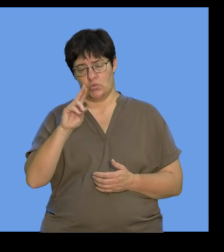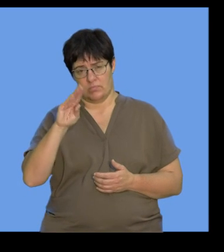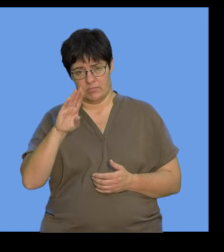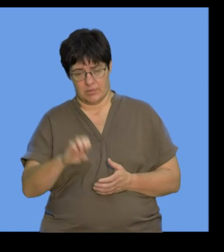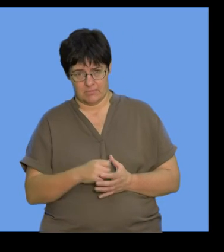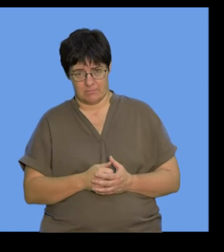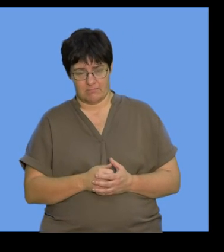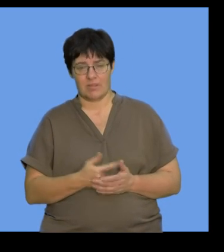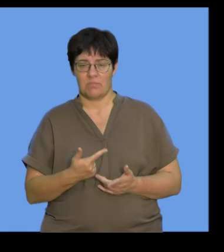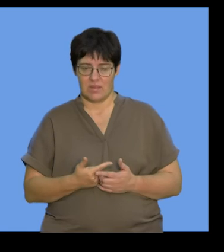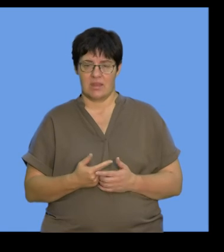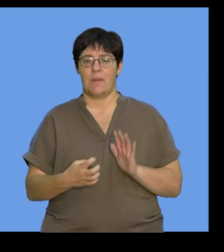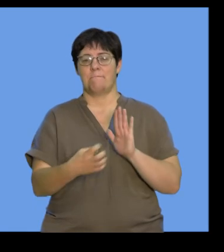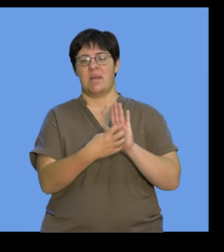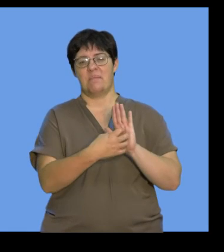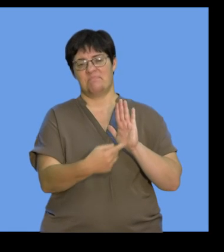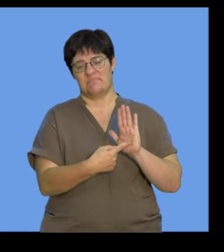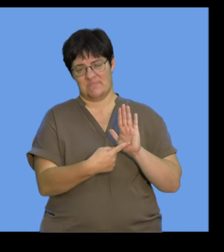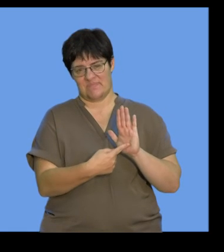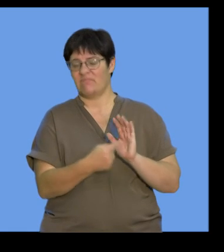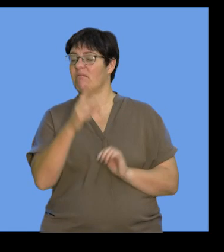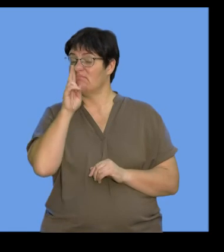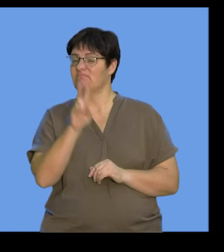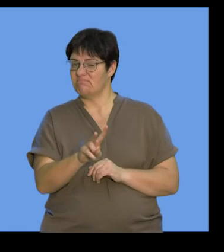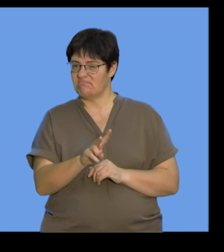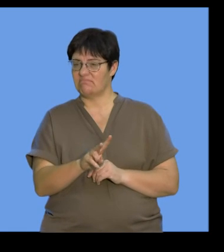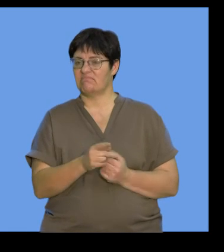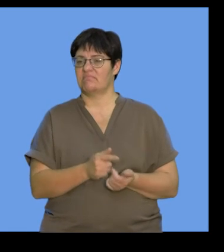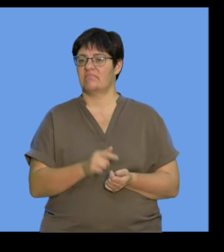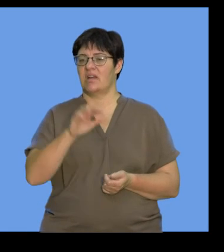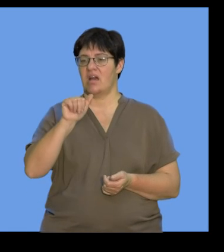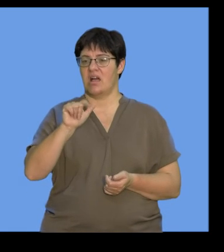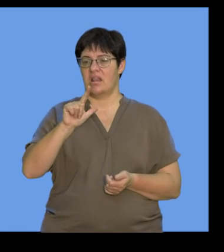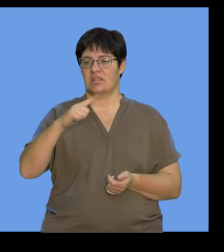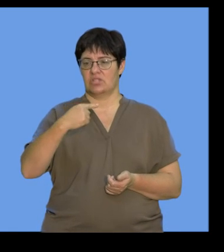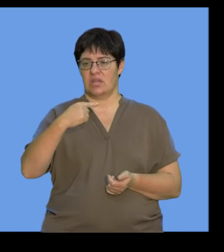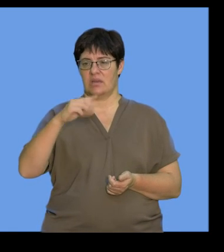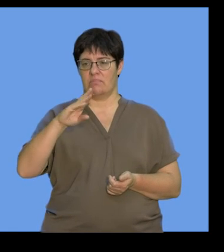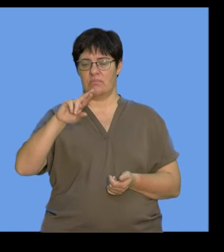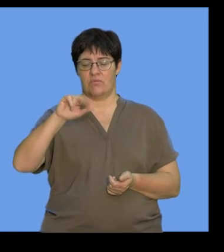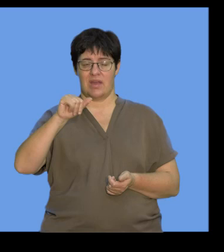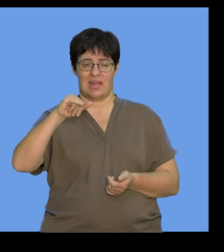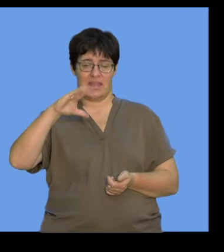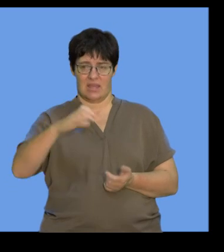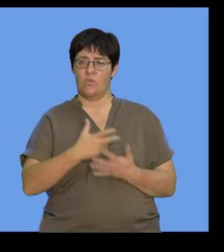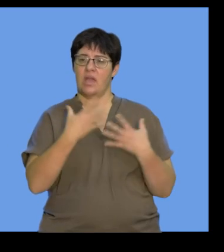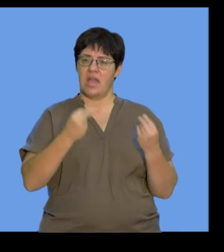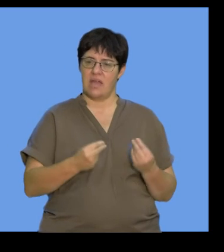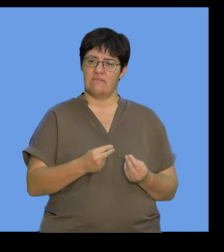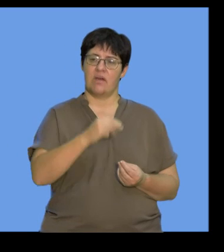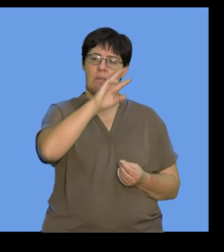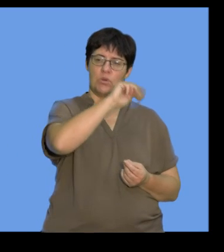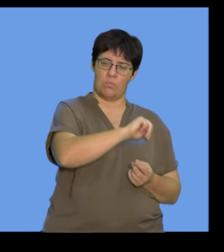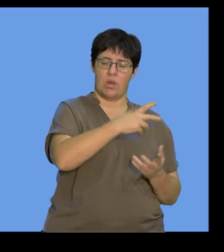This was our map, guys, which we looked at. We said it's algebraic expression. We expanded a monomial with a